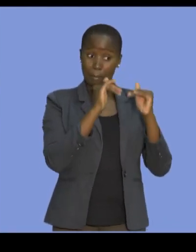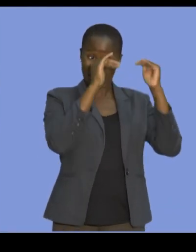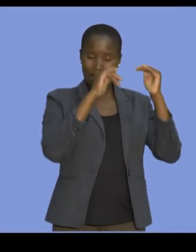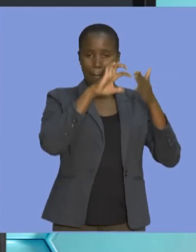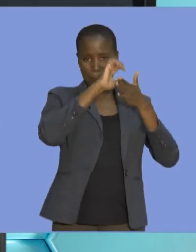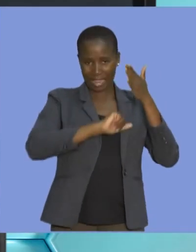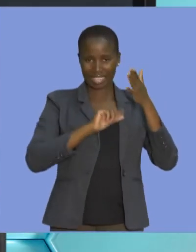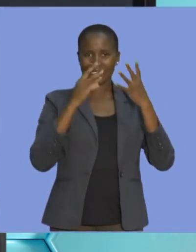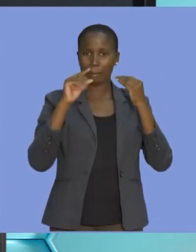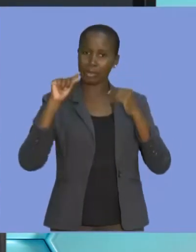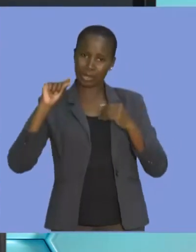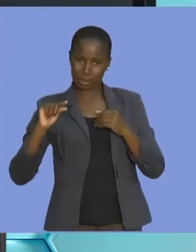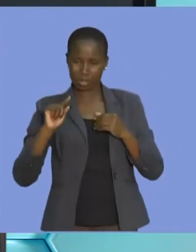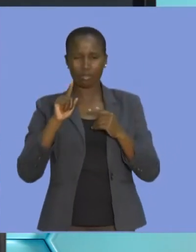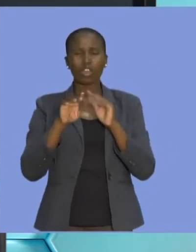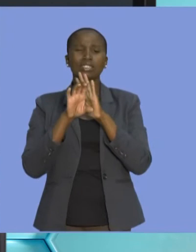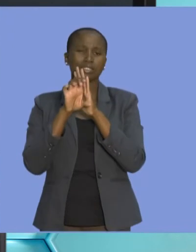Let's say in a class,